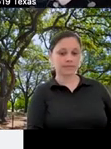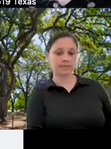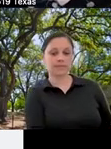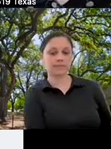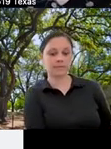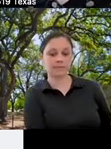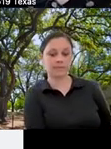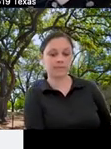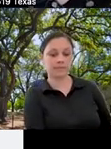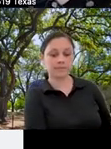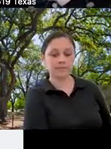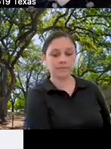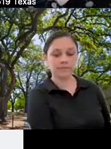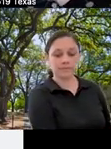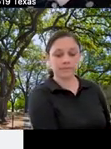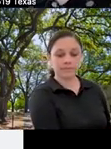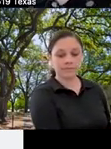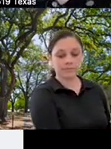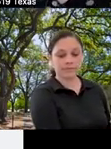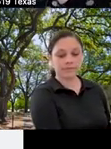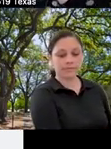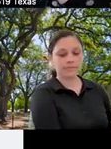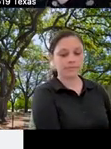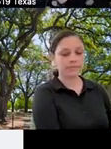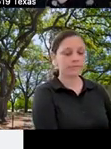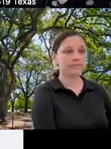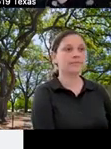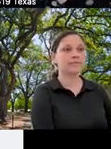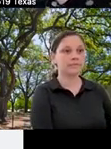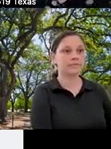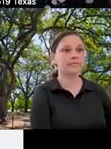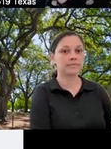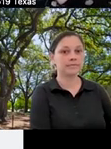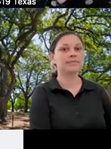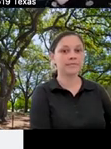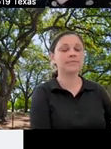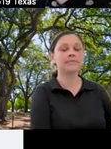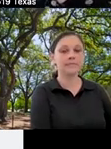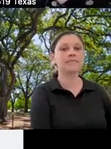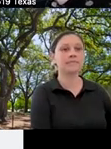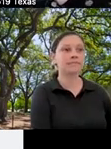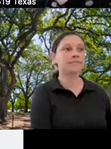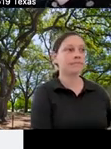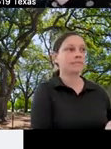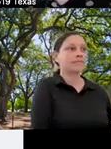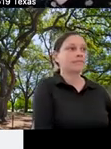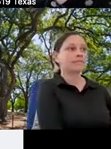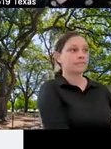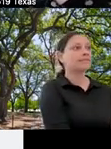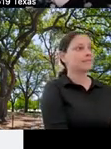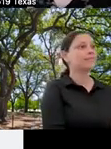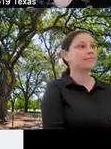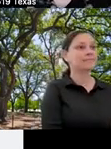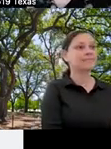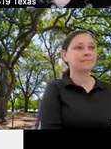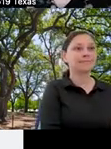If those qualifiers weren't in there, then I put sometimes. Mm-hmm. That's just how